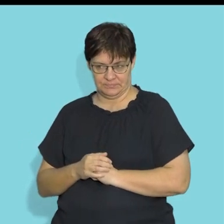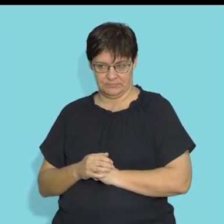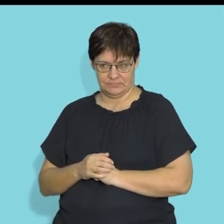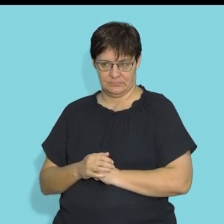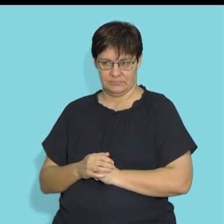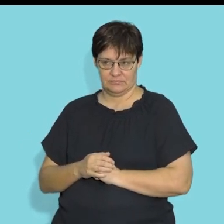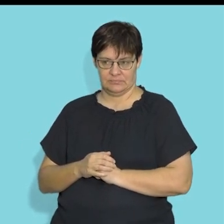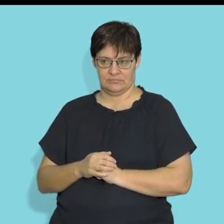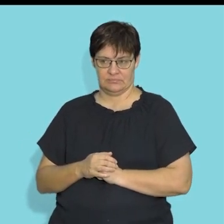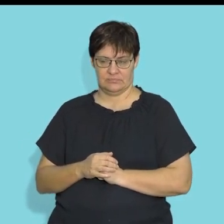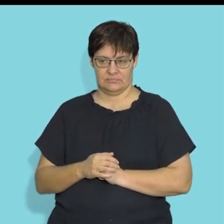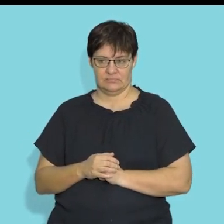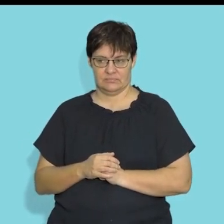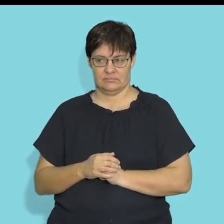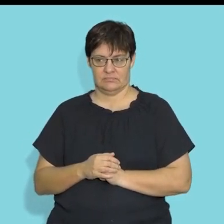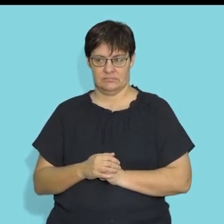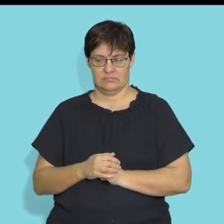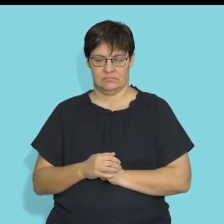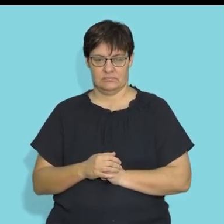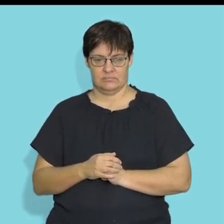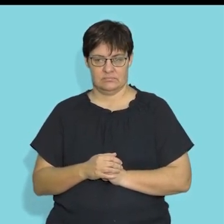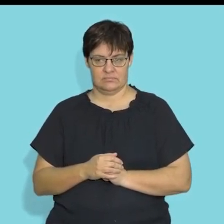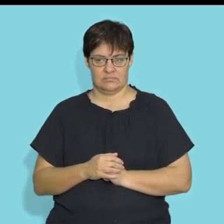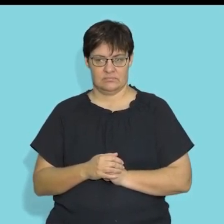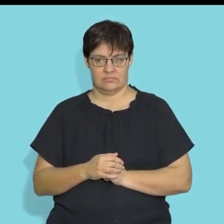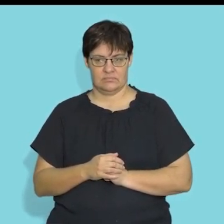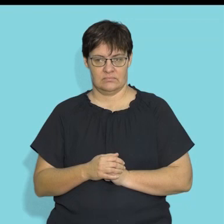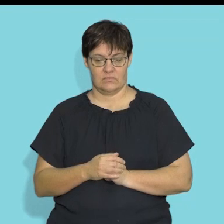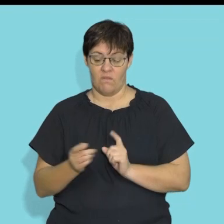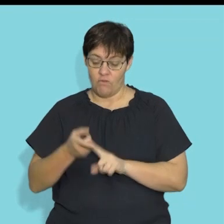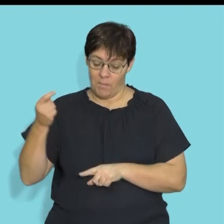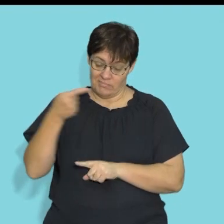And this was my product of the reactants.